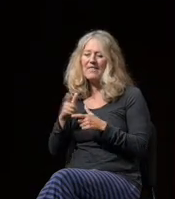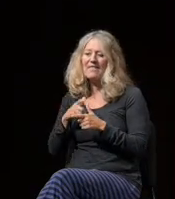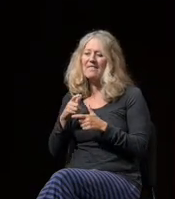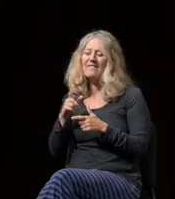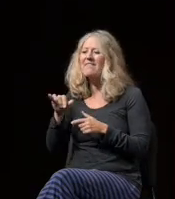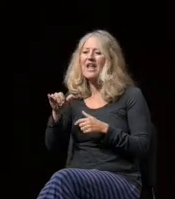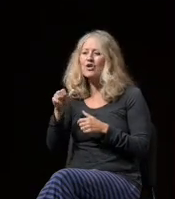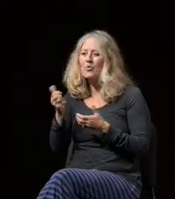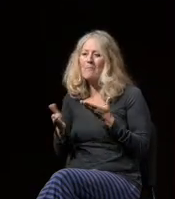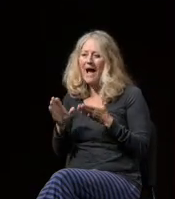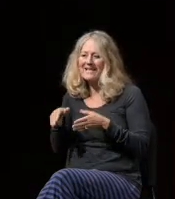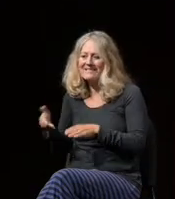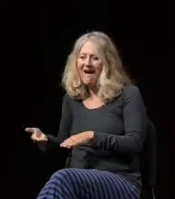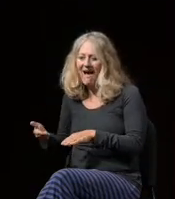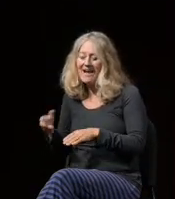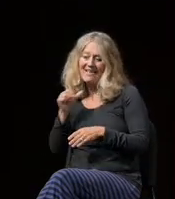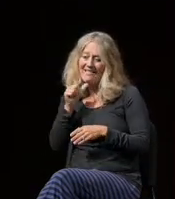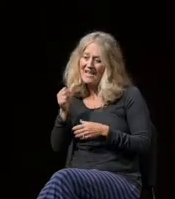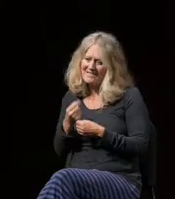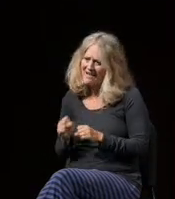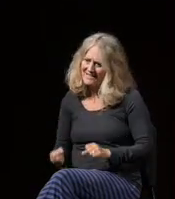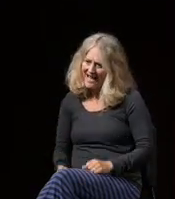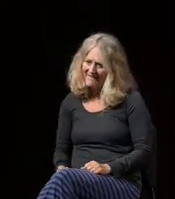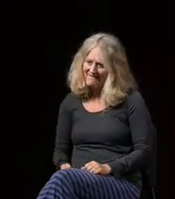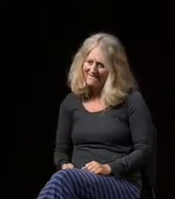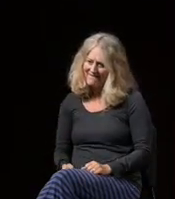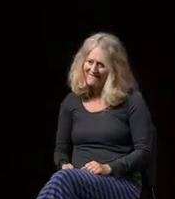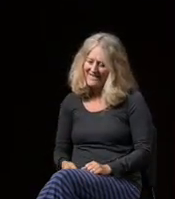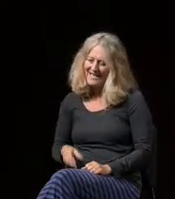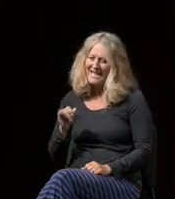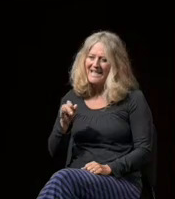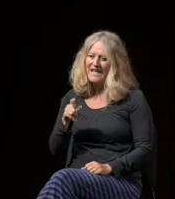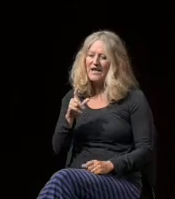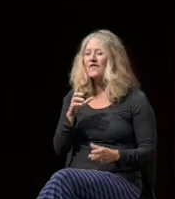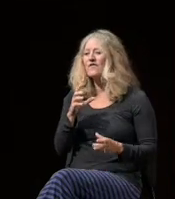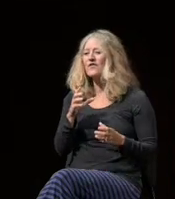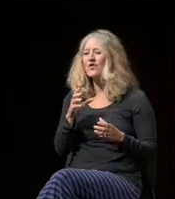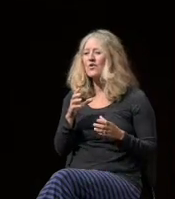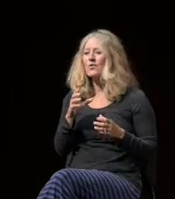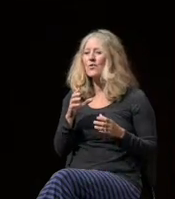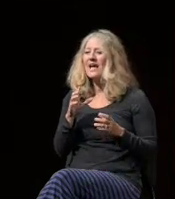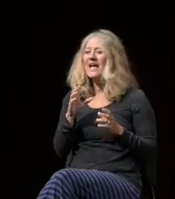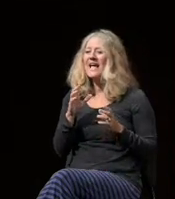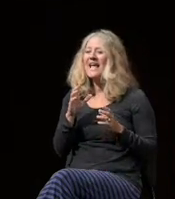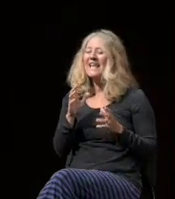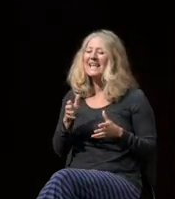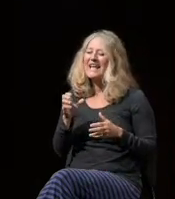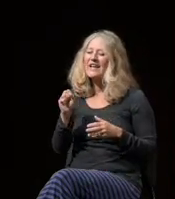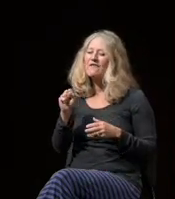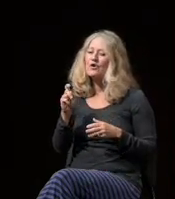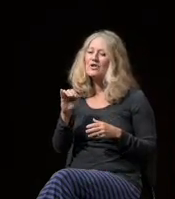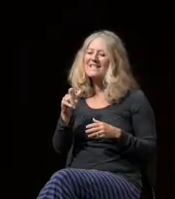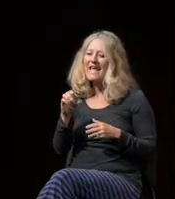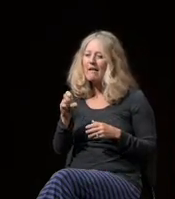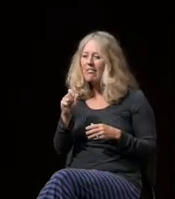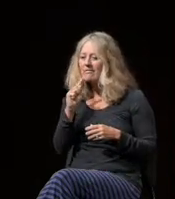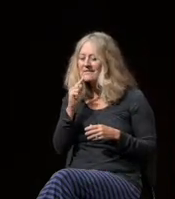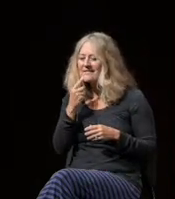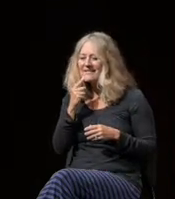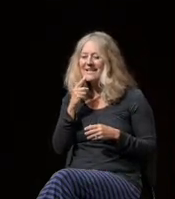situation alive. Now, that's not safe. If you leave the store with some Skittles and you're walking in an unfamiliar